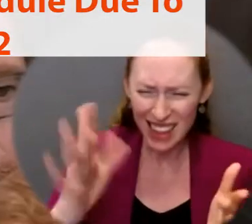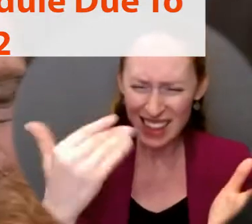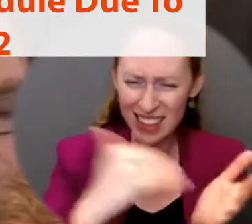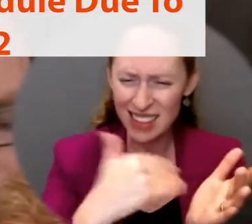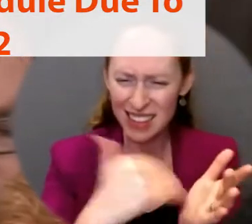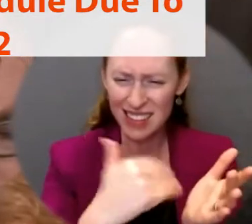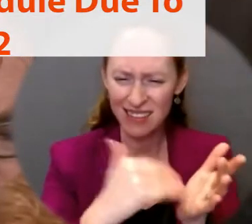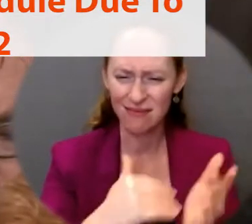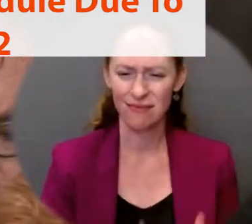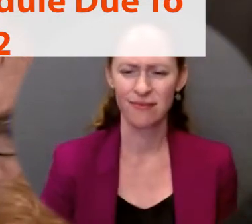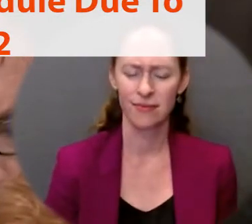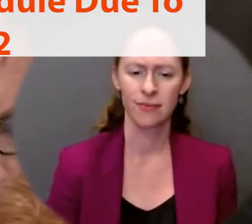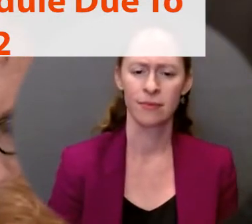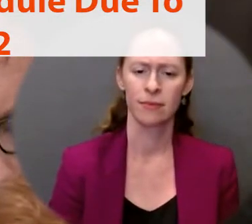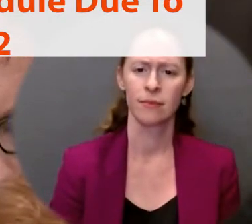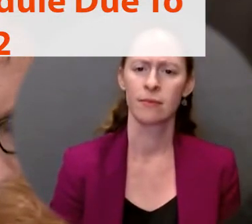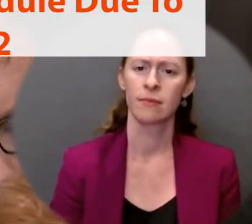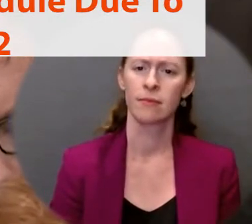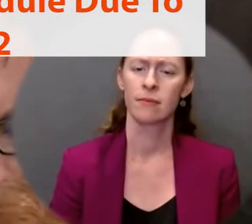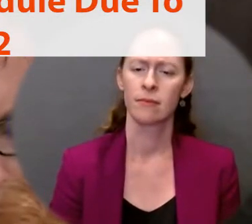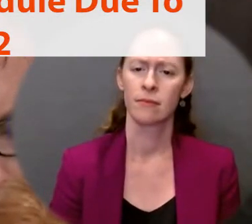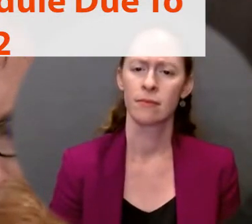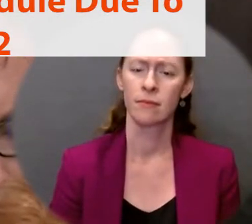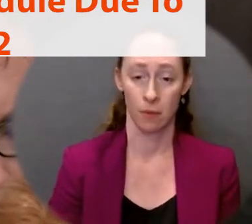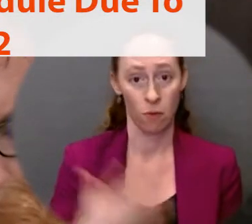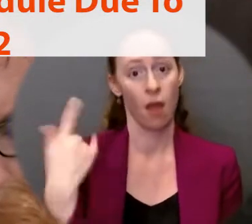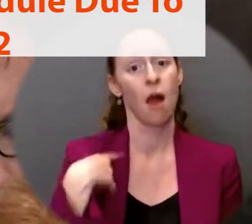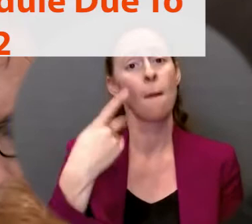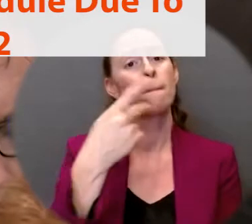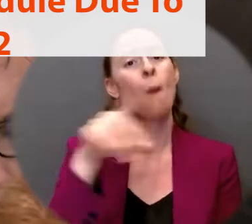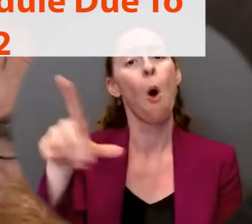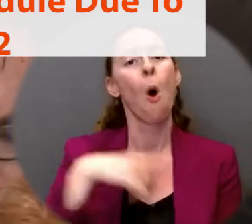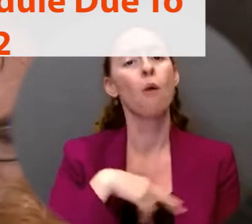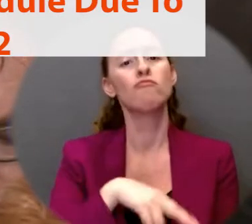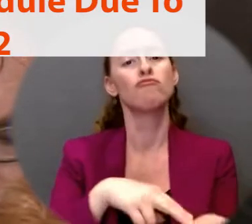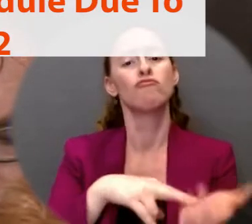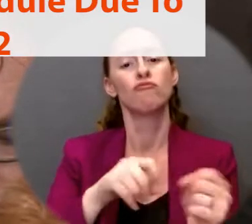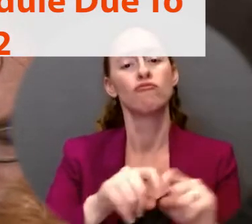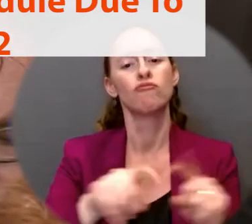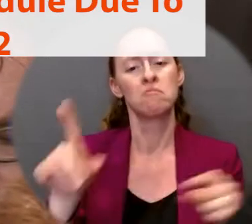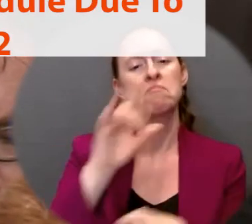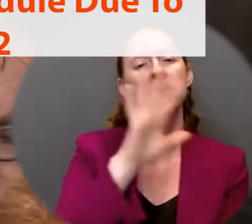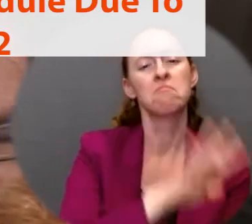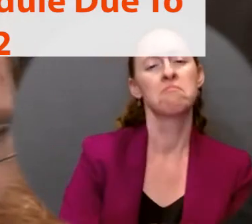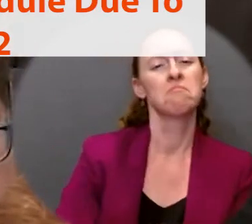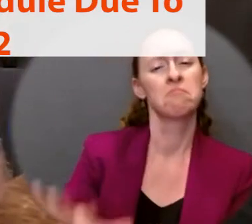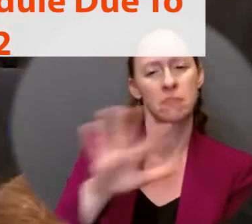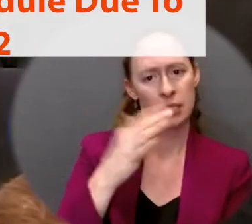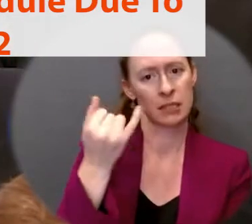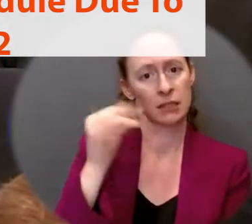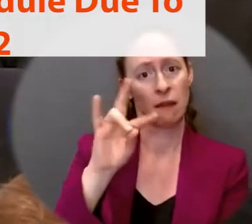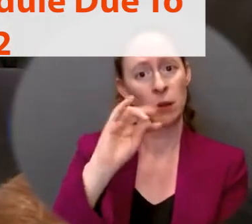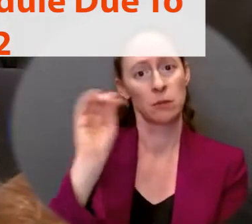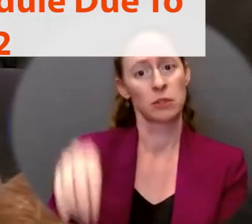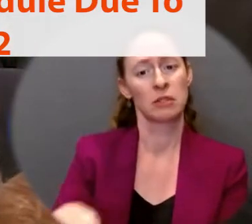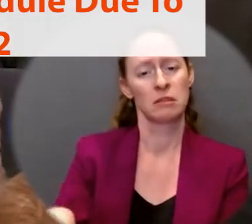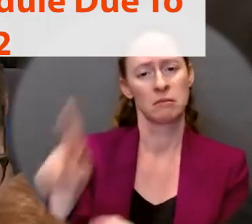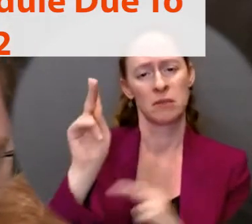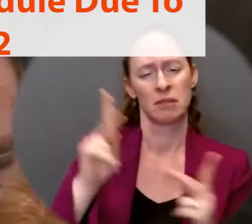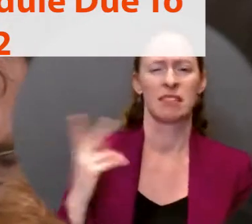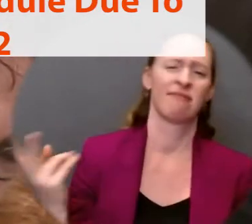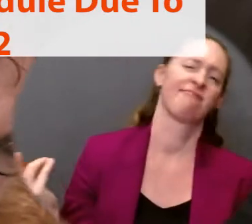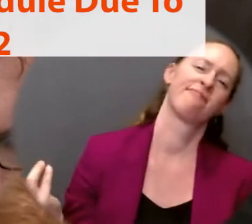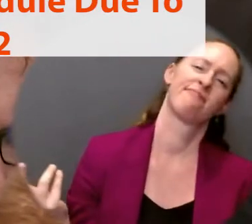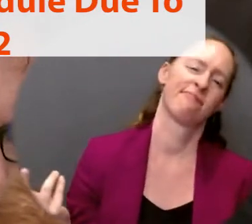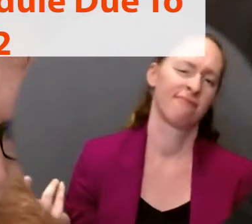is, 17% of Americans have, according to this Gallup poll, have canceled vacations or traveled less. The president's been to his beach house 6 times